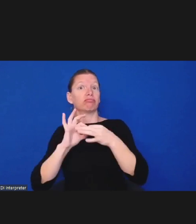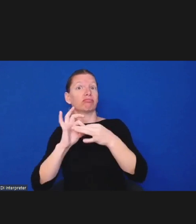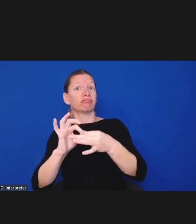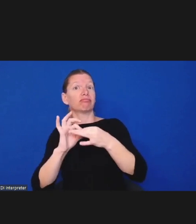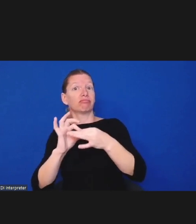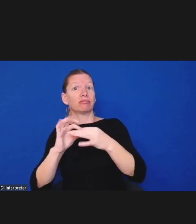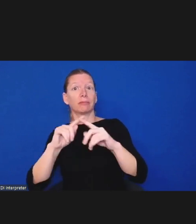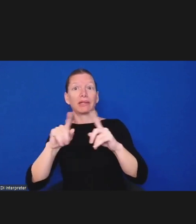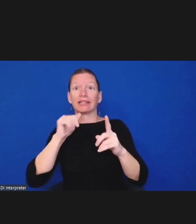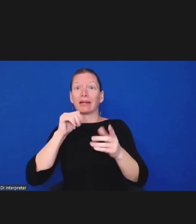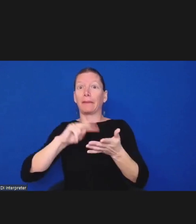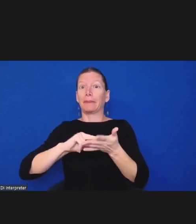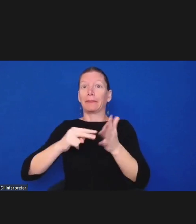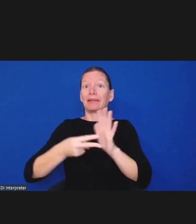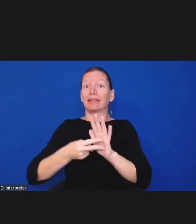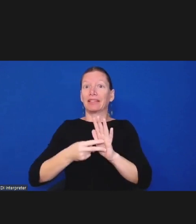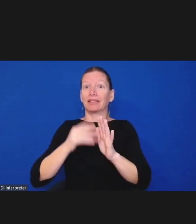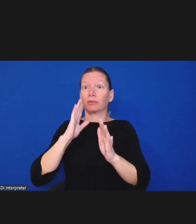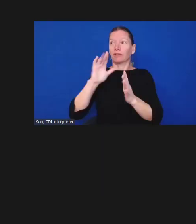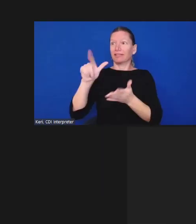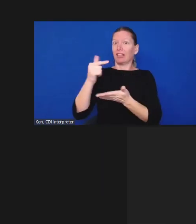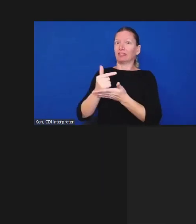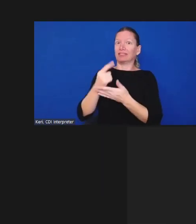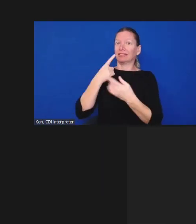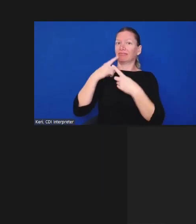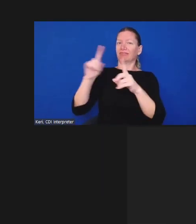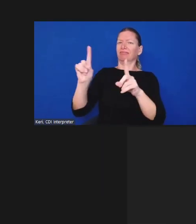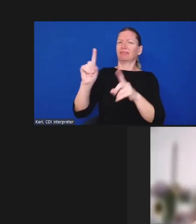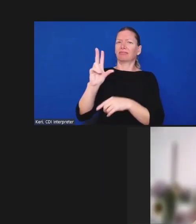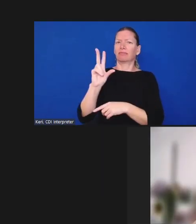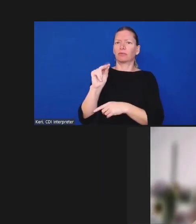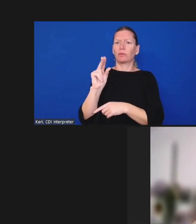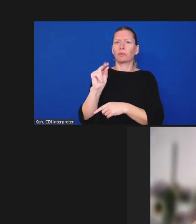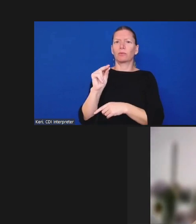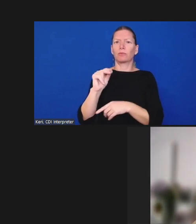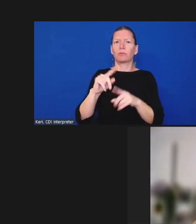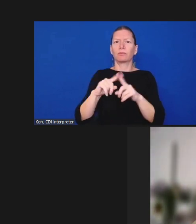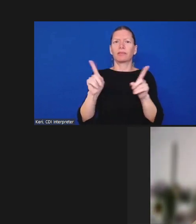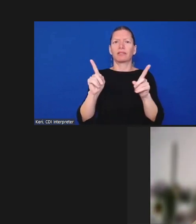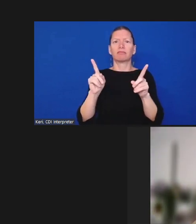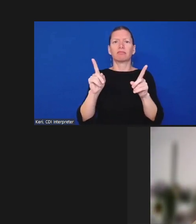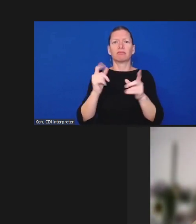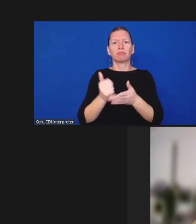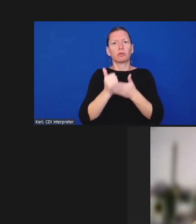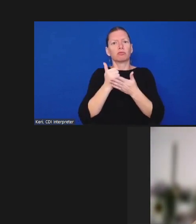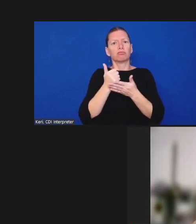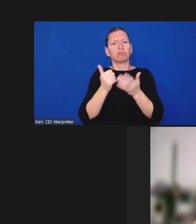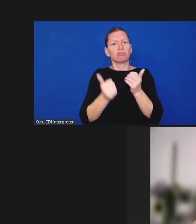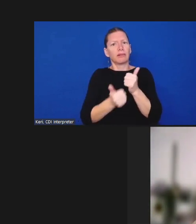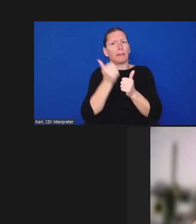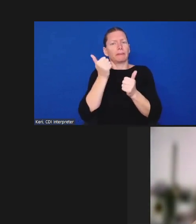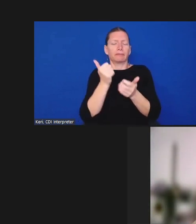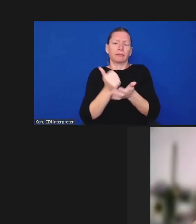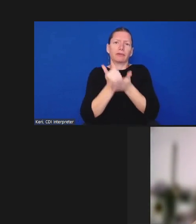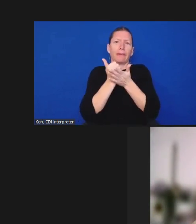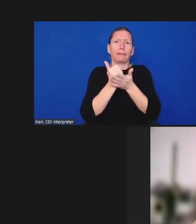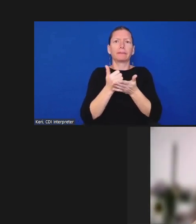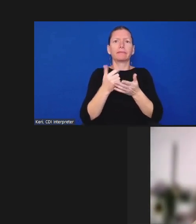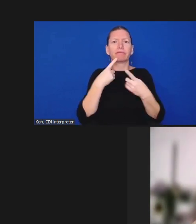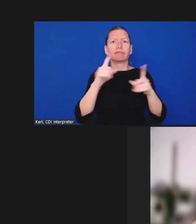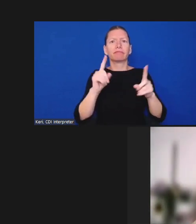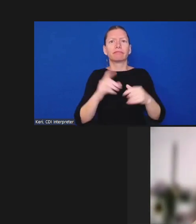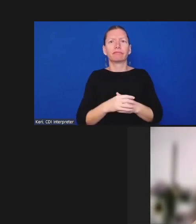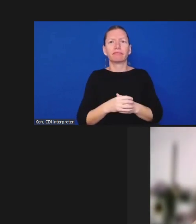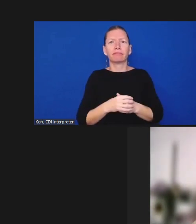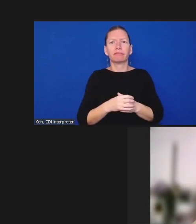so that was a long answer and i see some other things that happened in the chat um okay